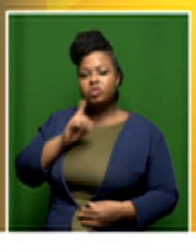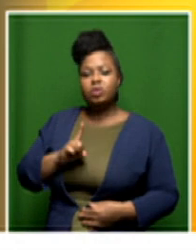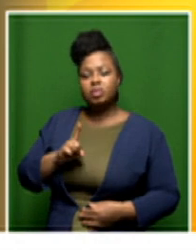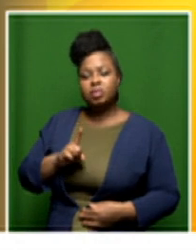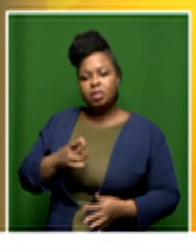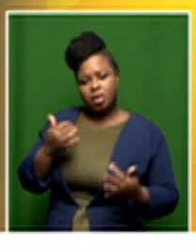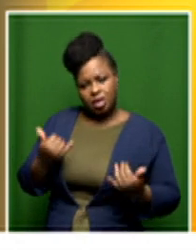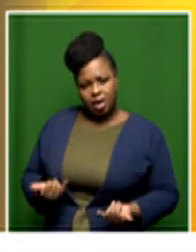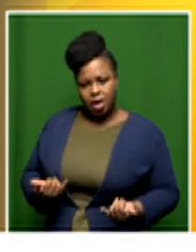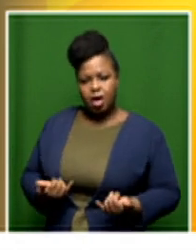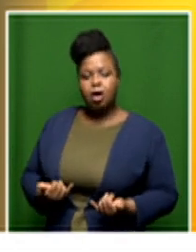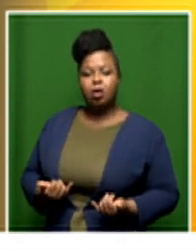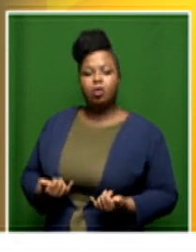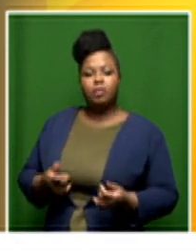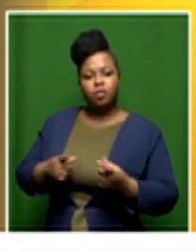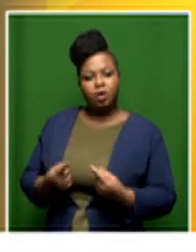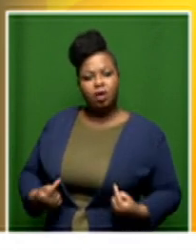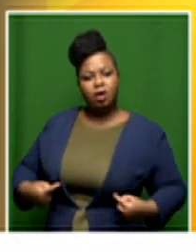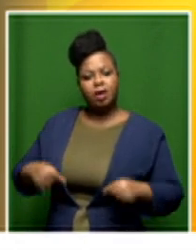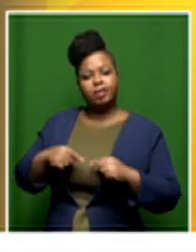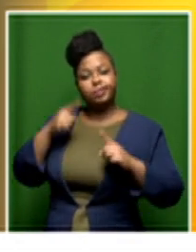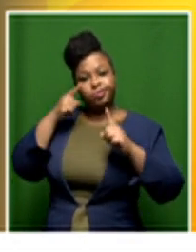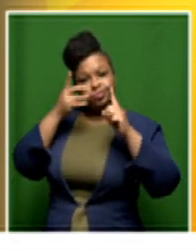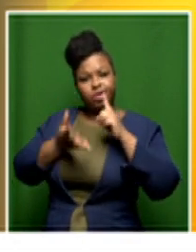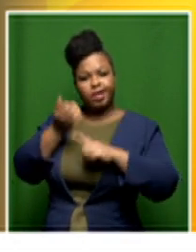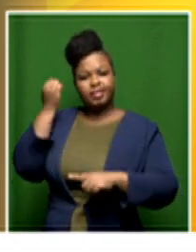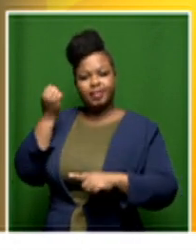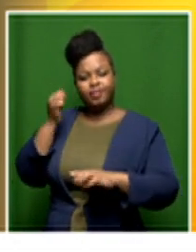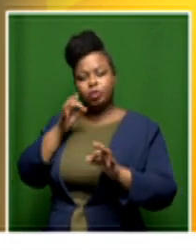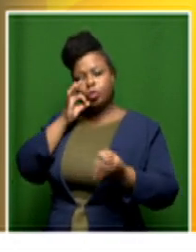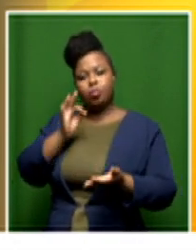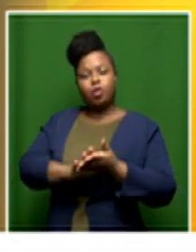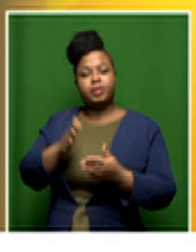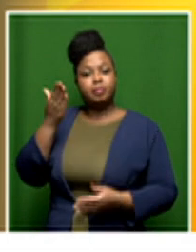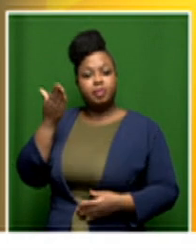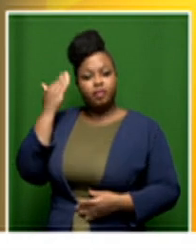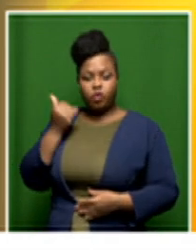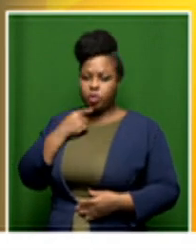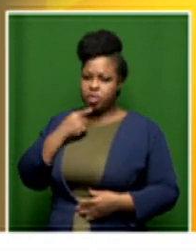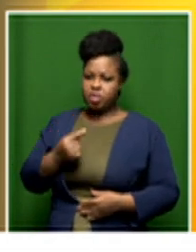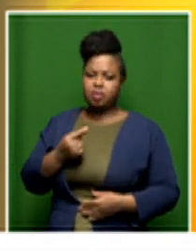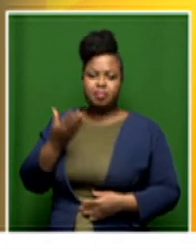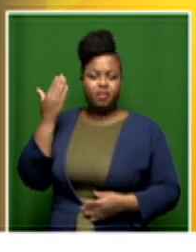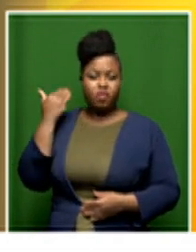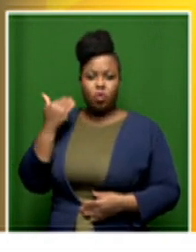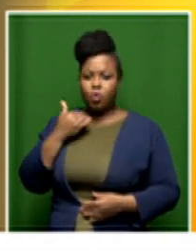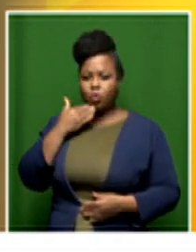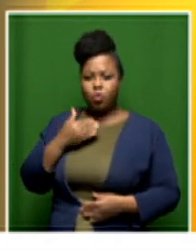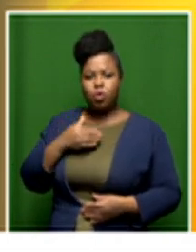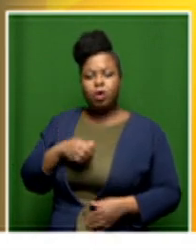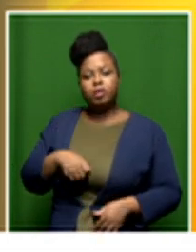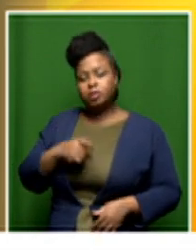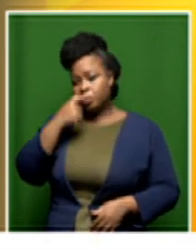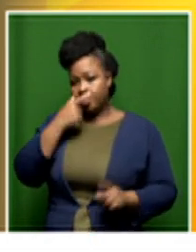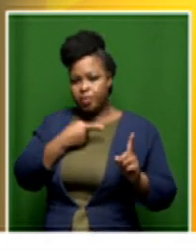pathway to realizing some kind of promises made under the banner of Ramaphosa